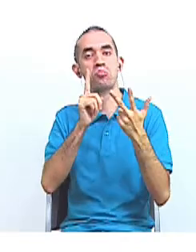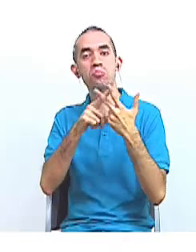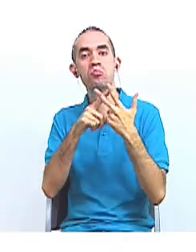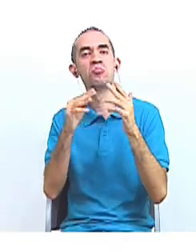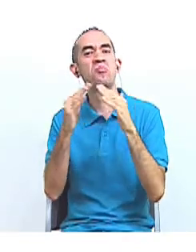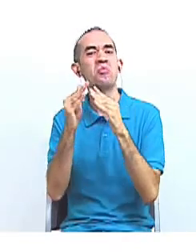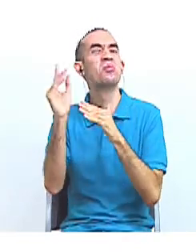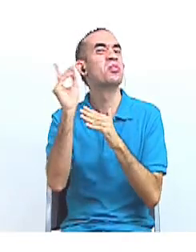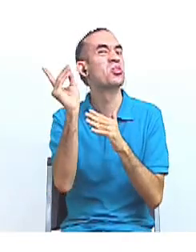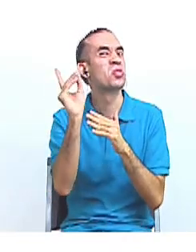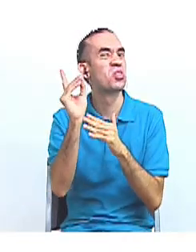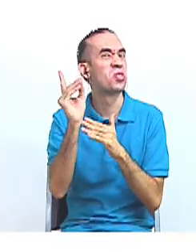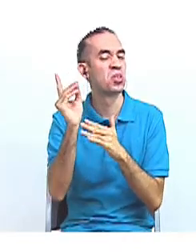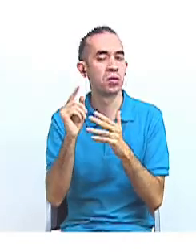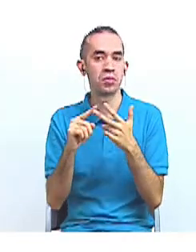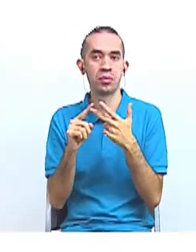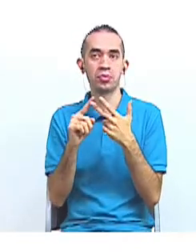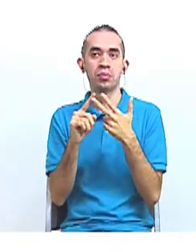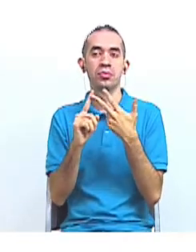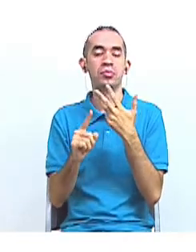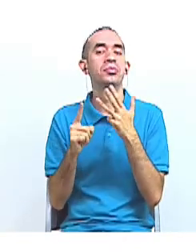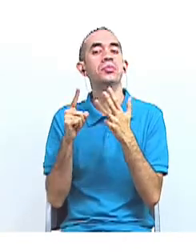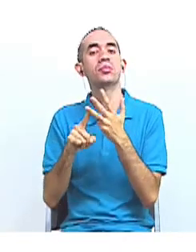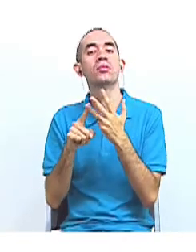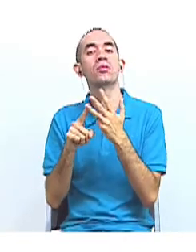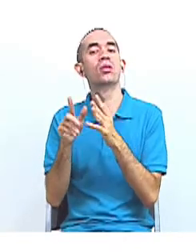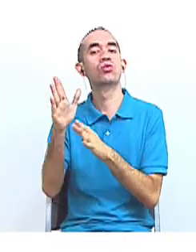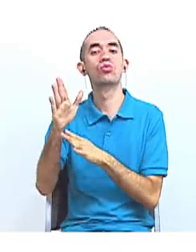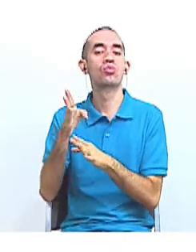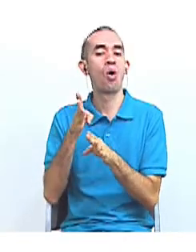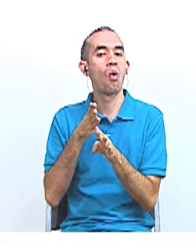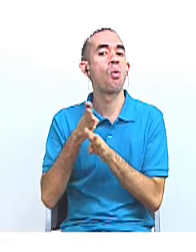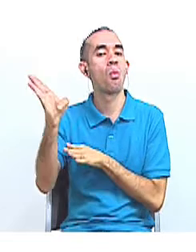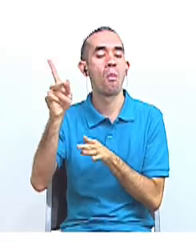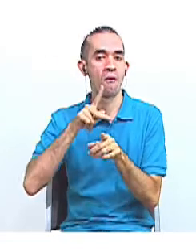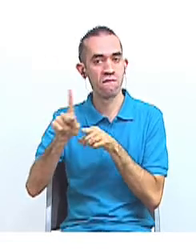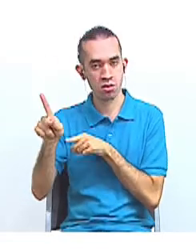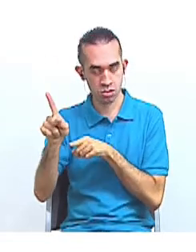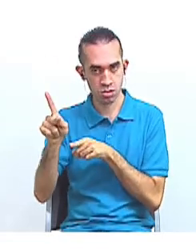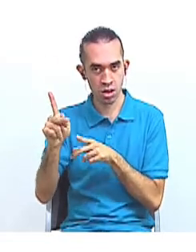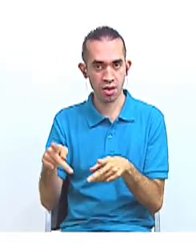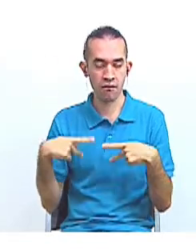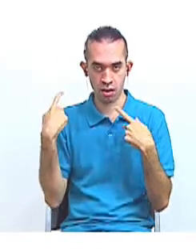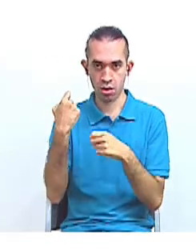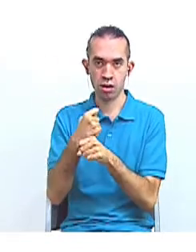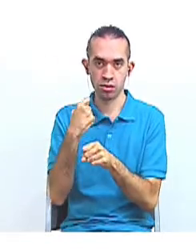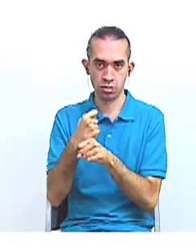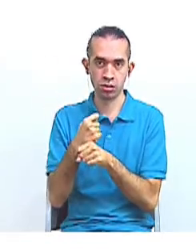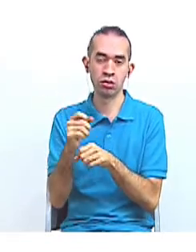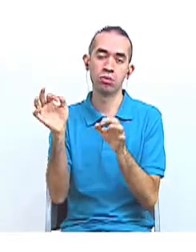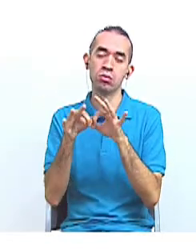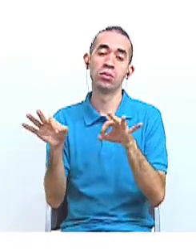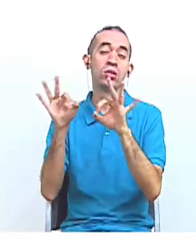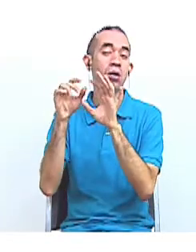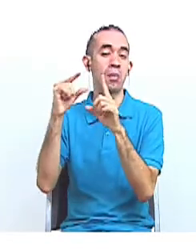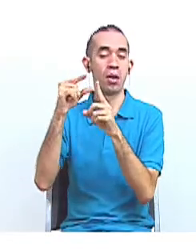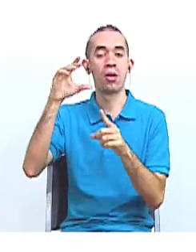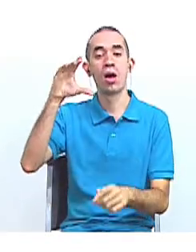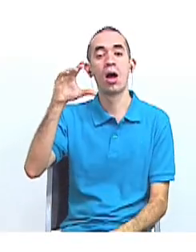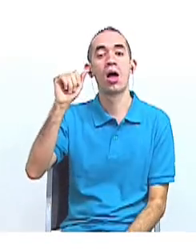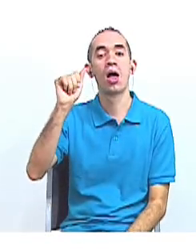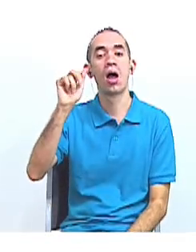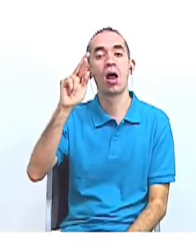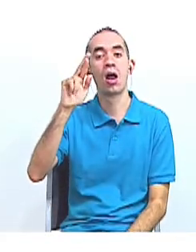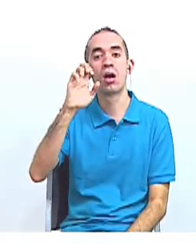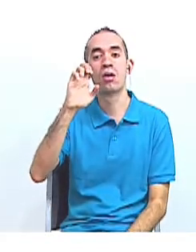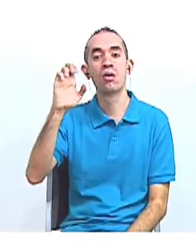places. Where has she lived? And about her career. This word is very important, career. The